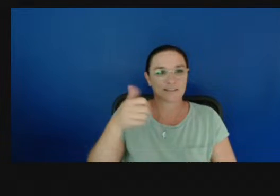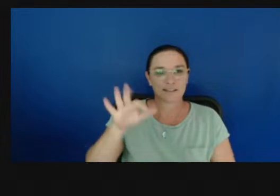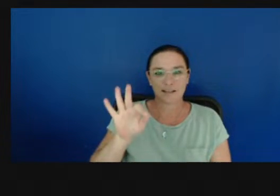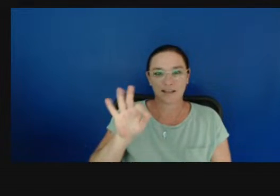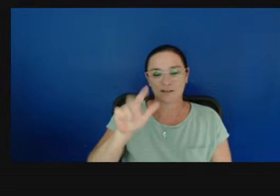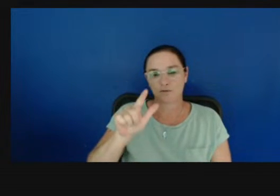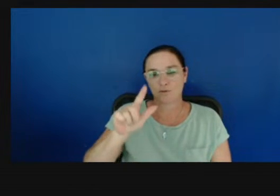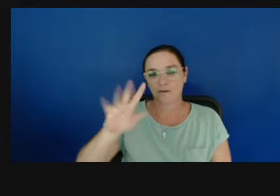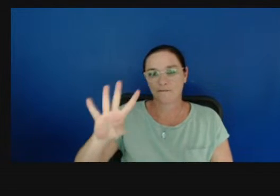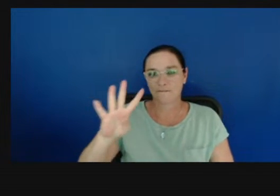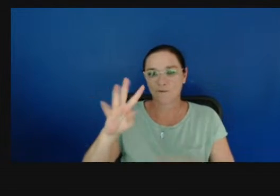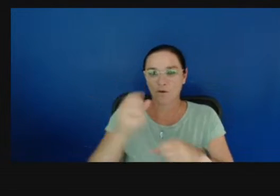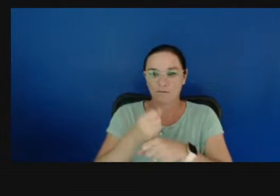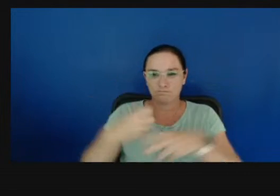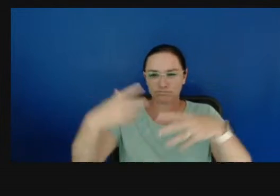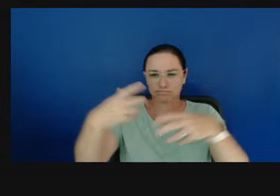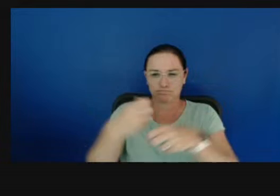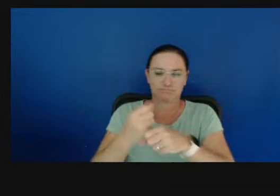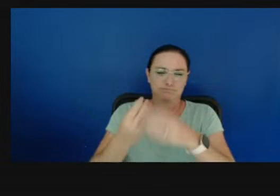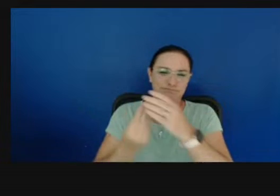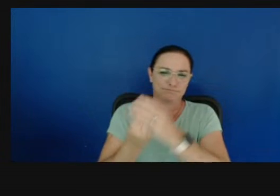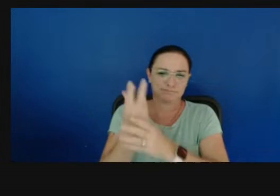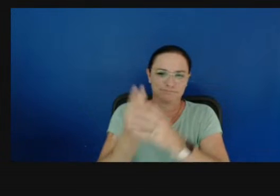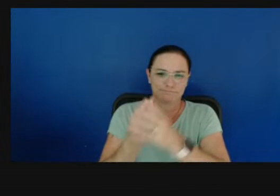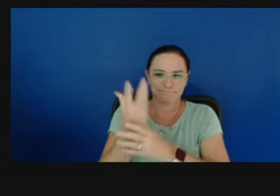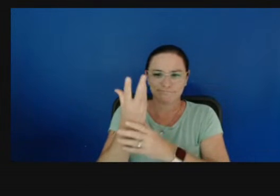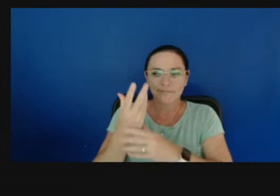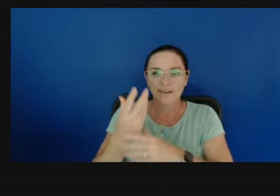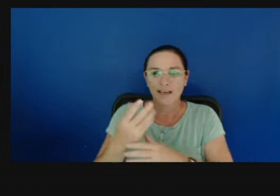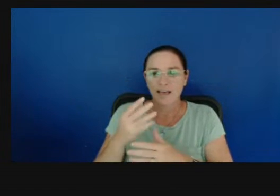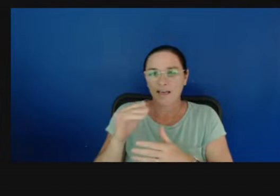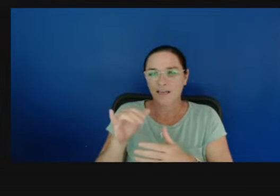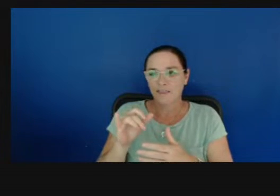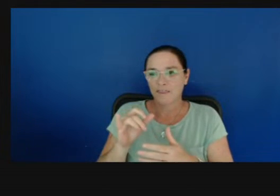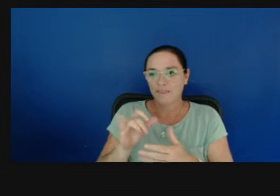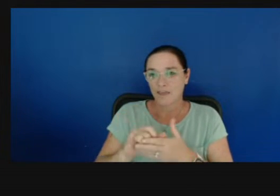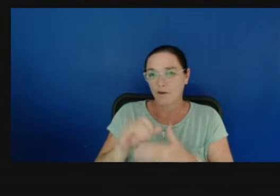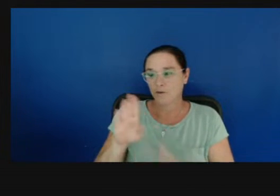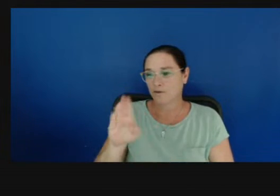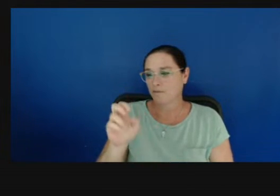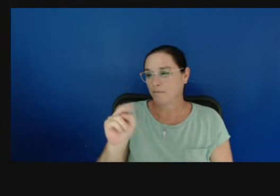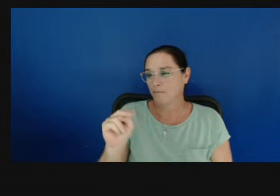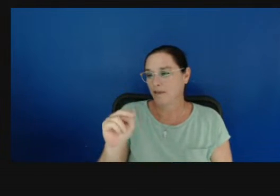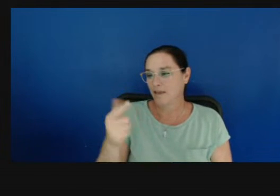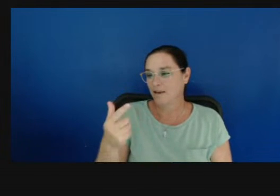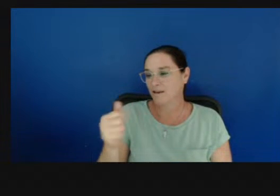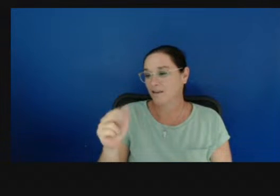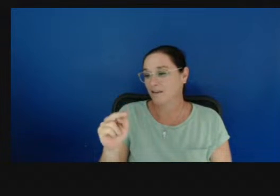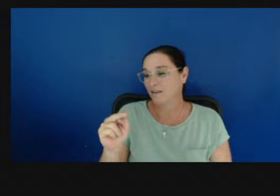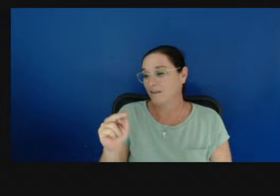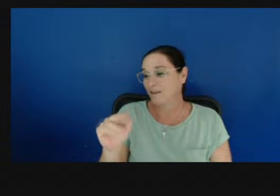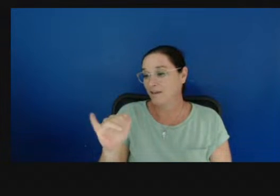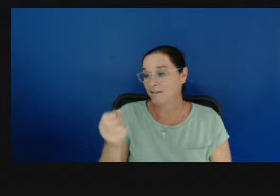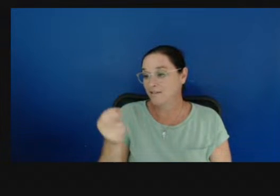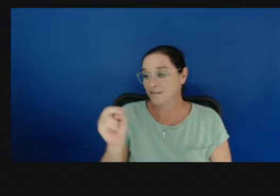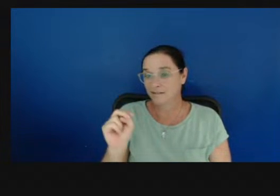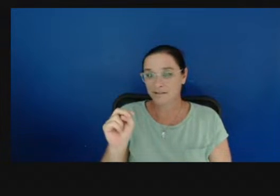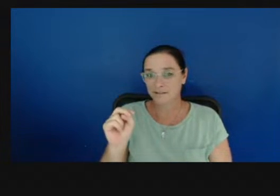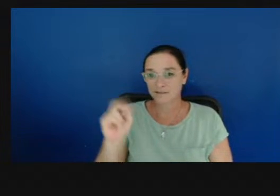eruption. So that was Don and Ben Gaddis's talk on Tuesday night after dark in the park.